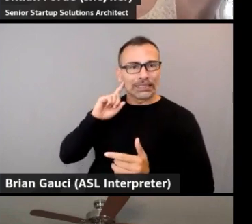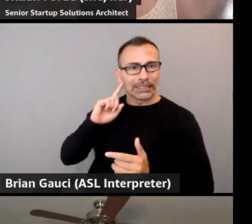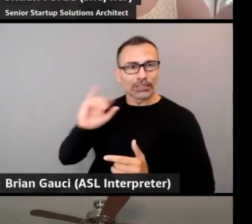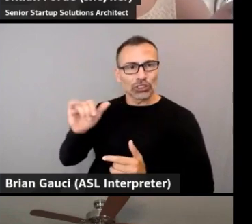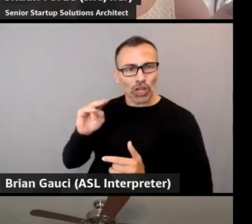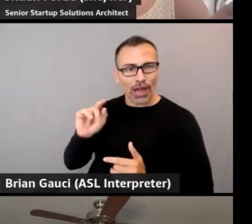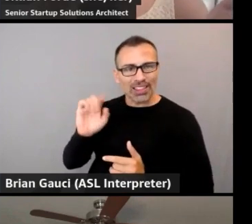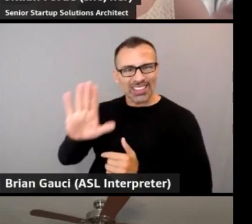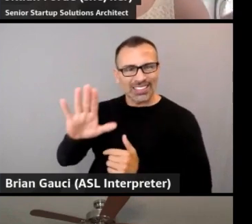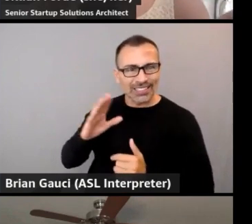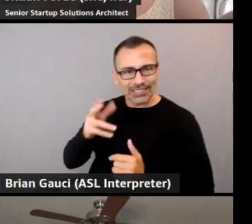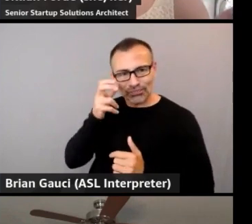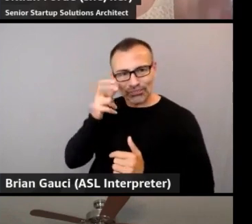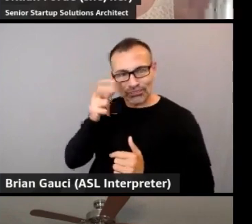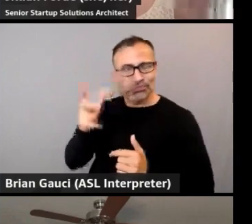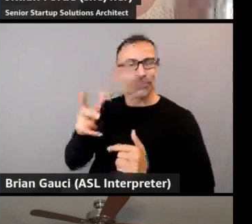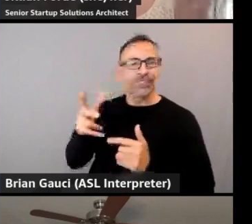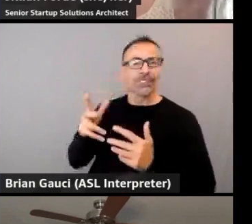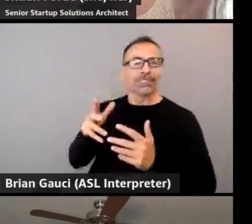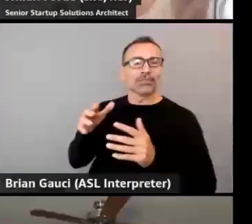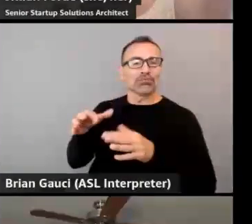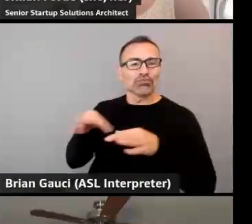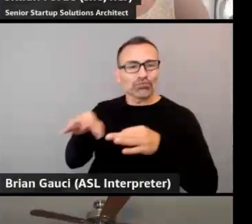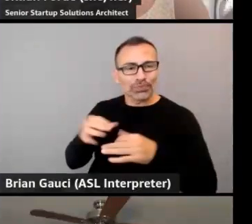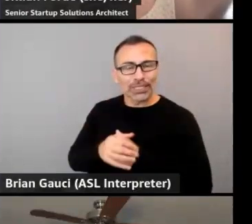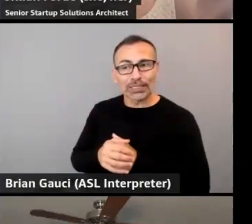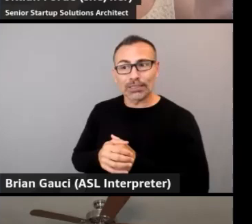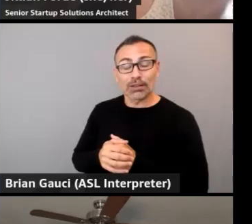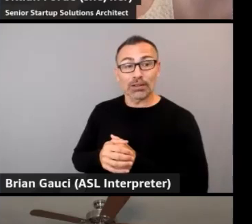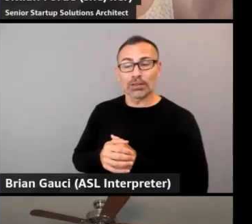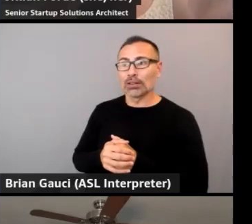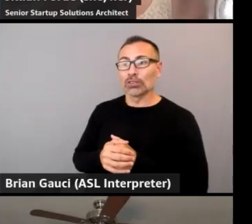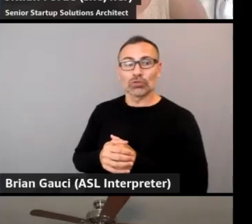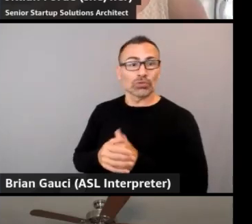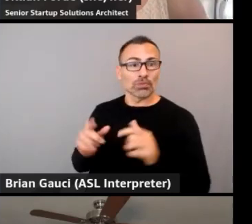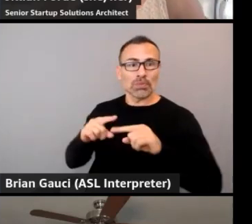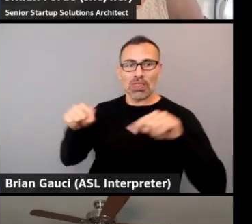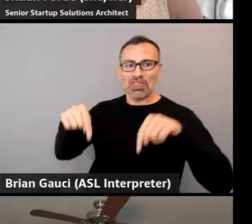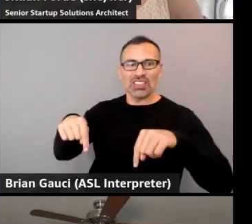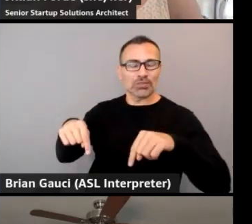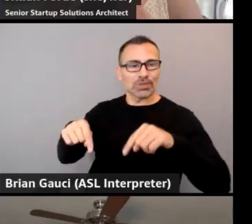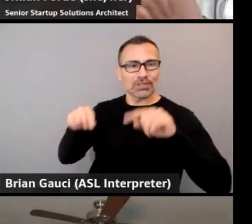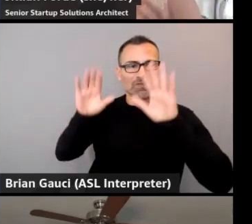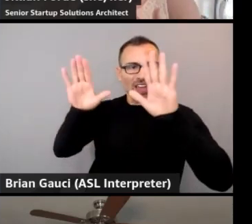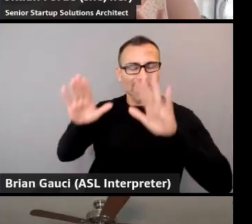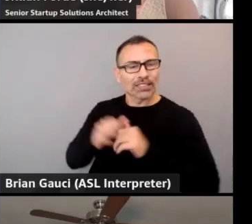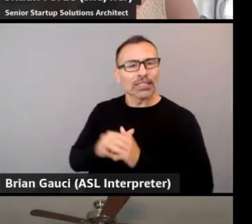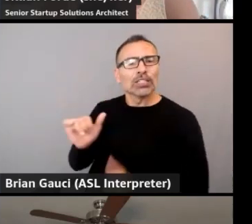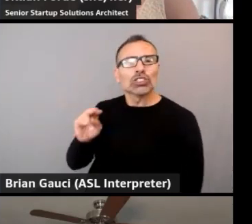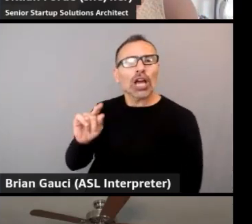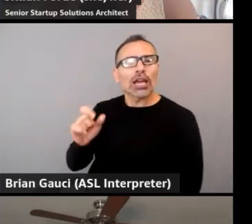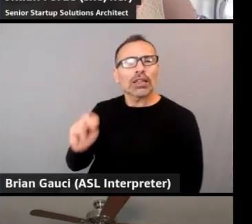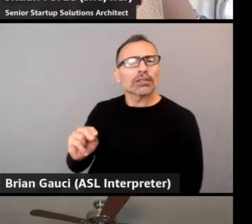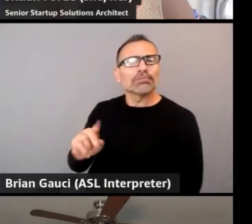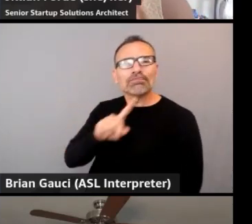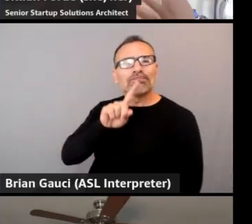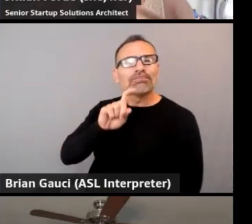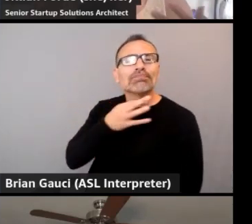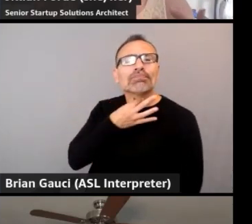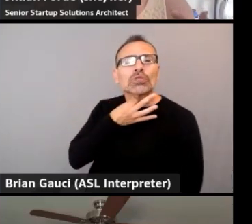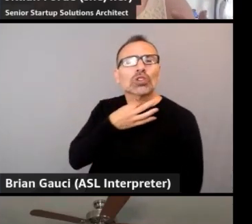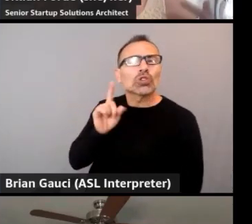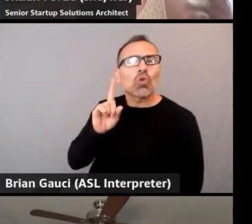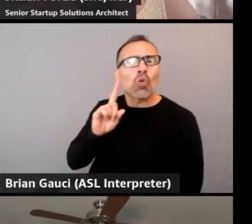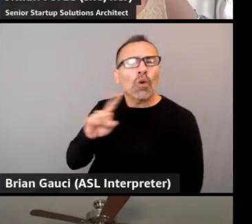the recording again of this. But this was fantastic. So Jonathan, where can people go if they want to really